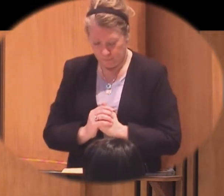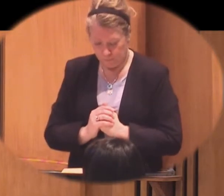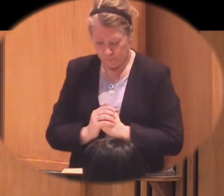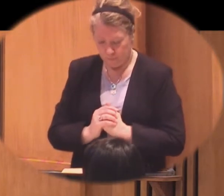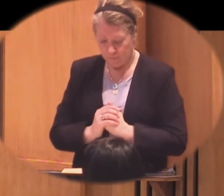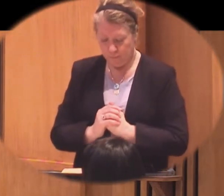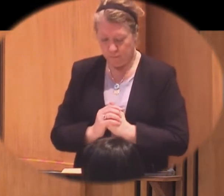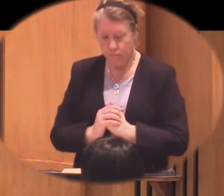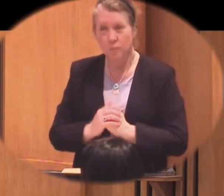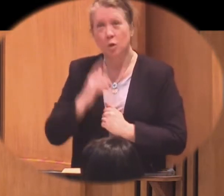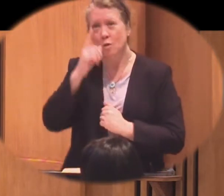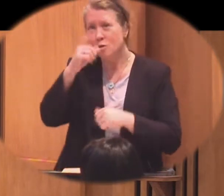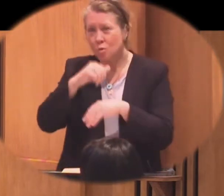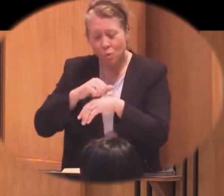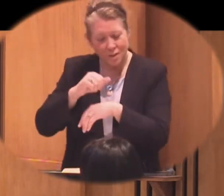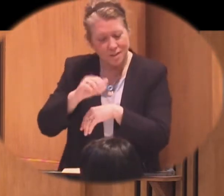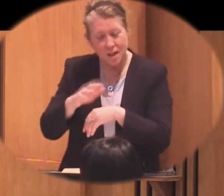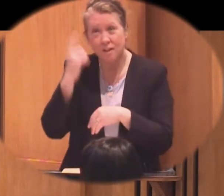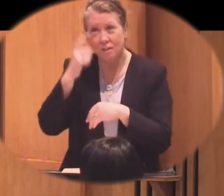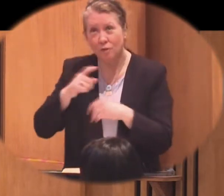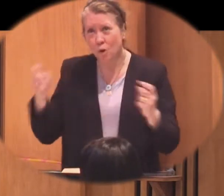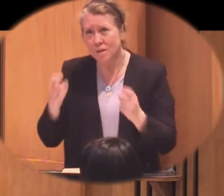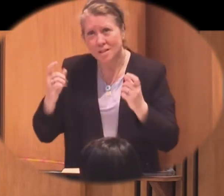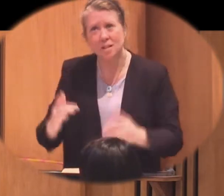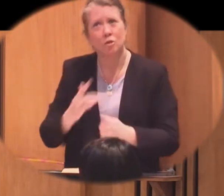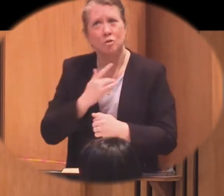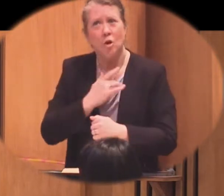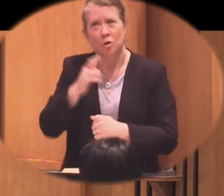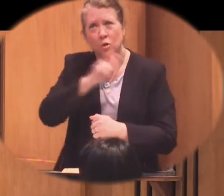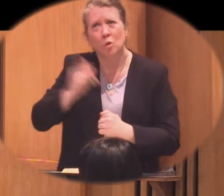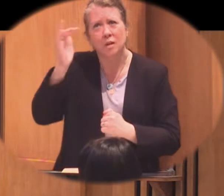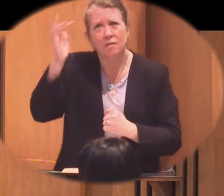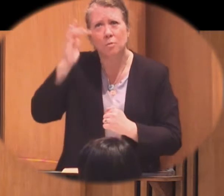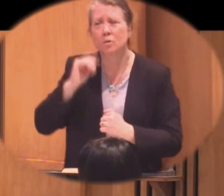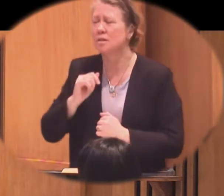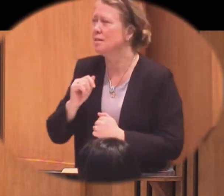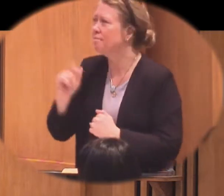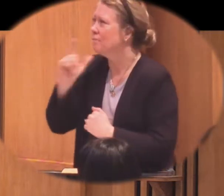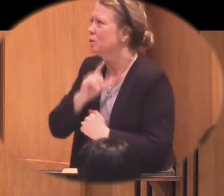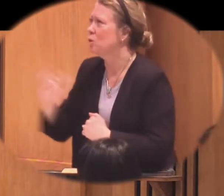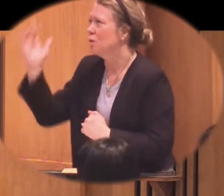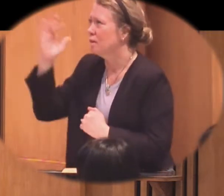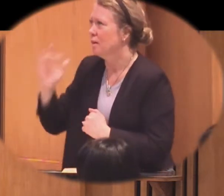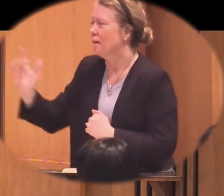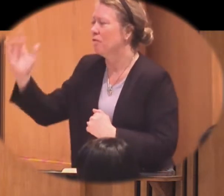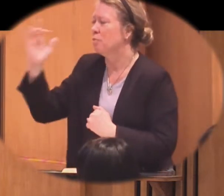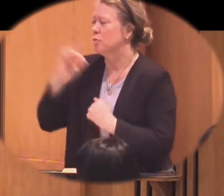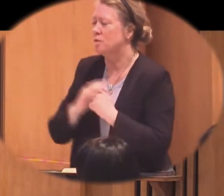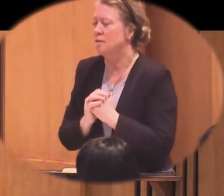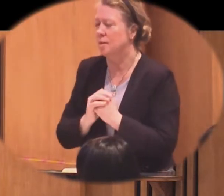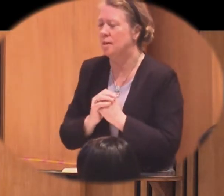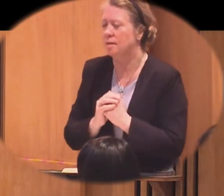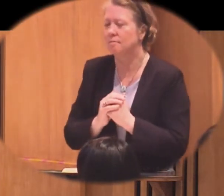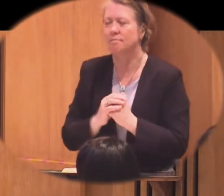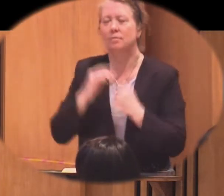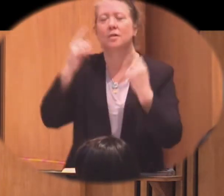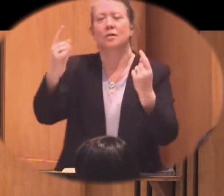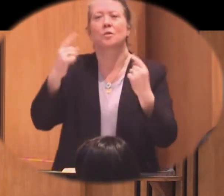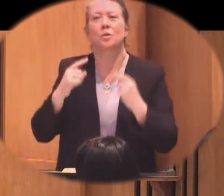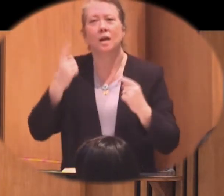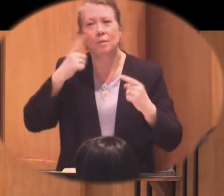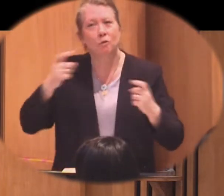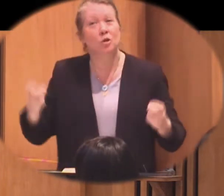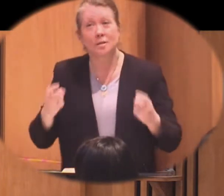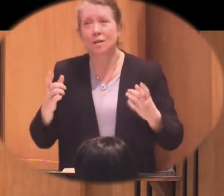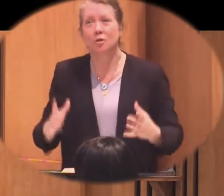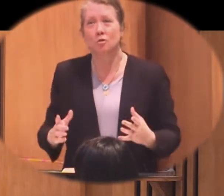You were sent to heal the contrite heart. Lord, have mercy. Lord, have mercy. You came to call